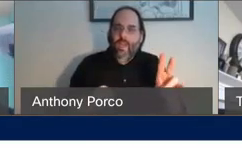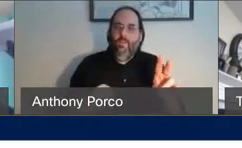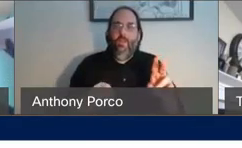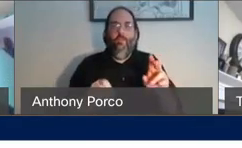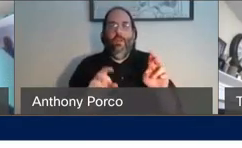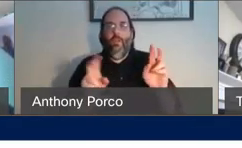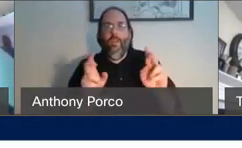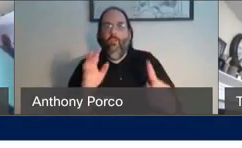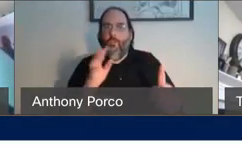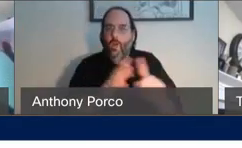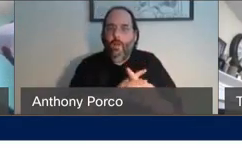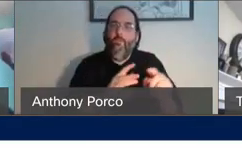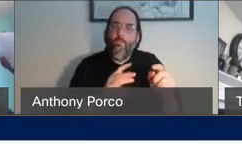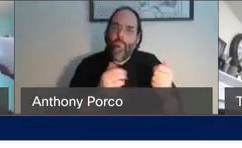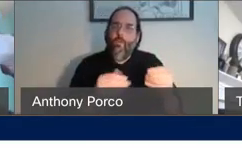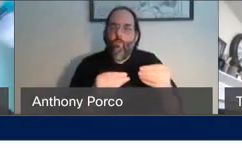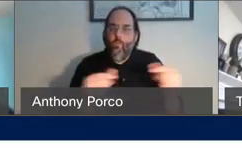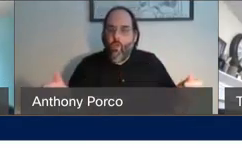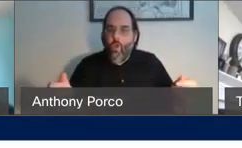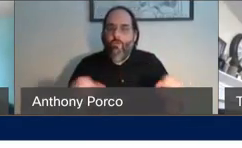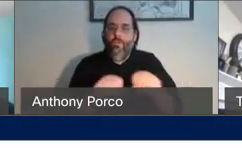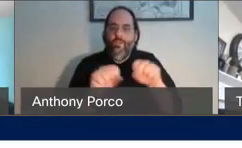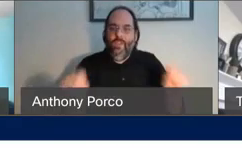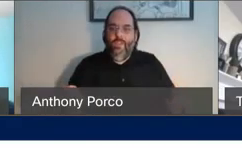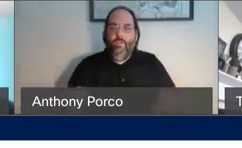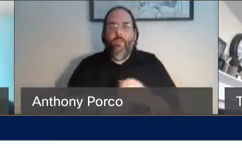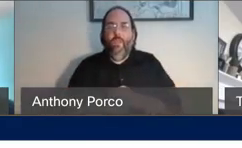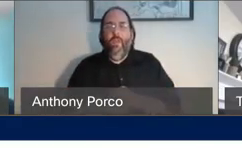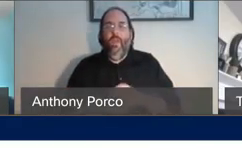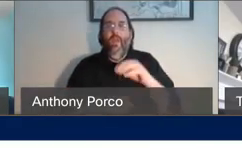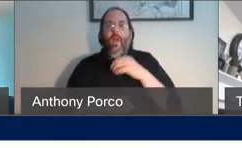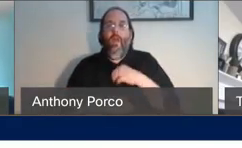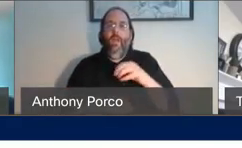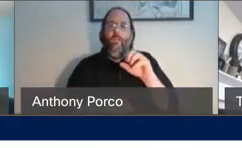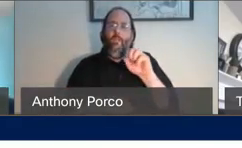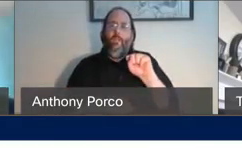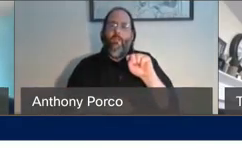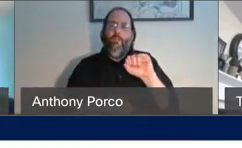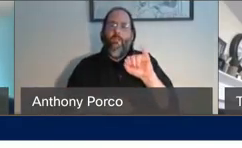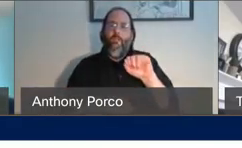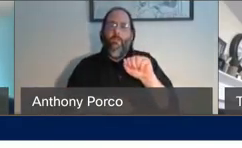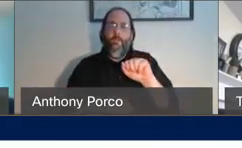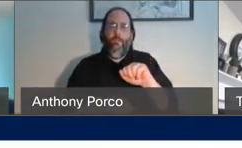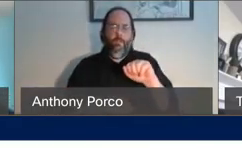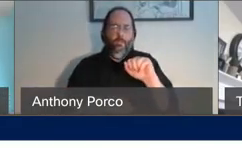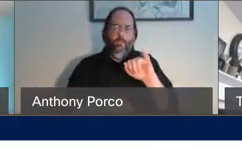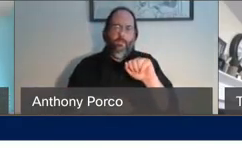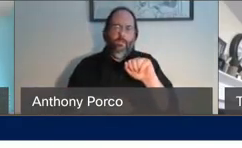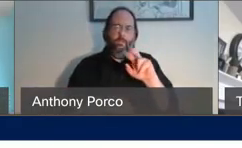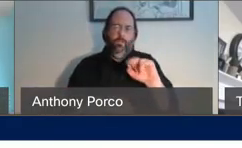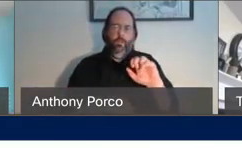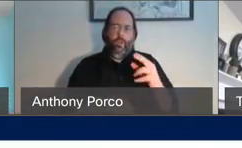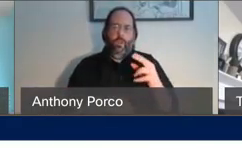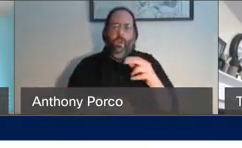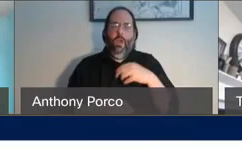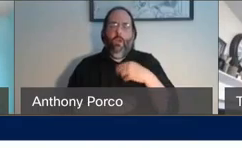he'll try to resolve those System 7 issues. And Suresh Nantana is working with a